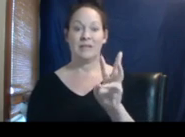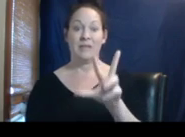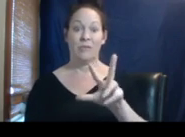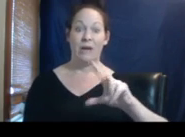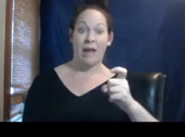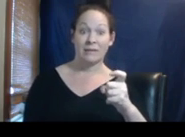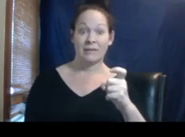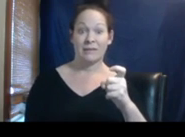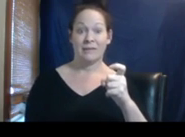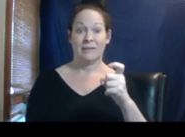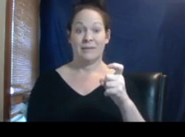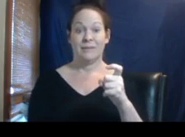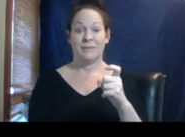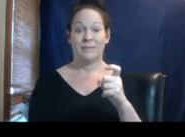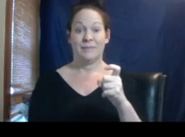63x.